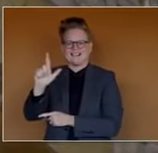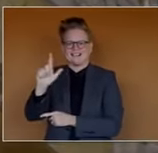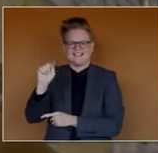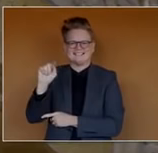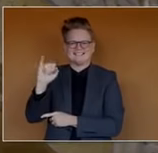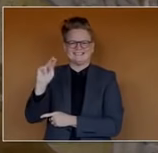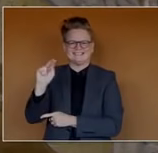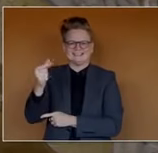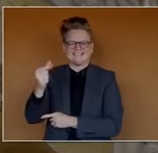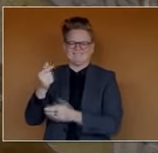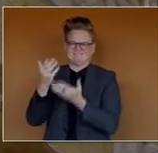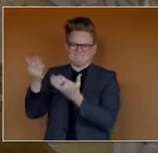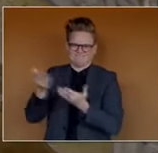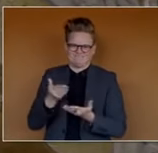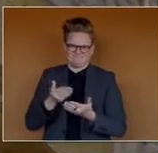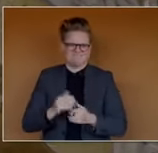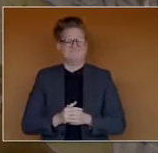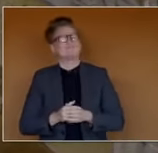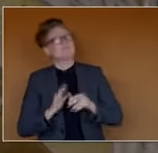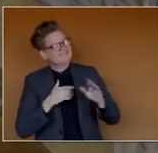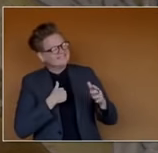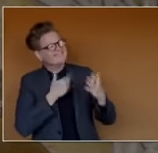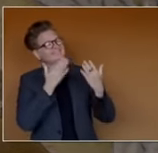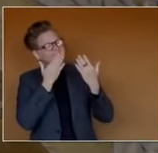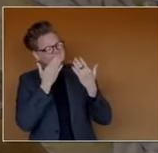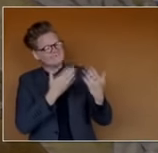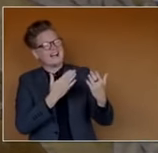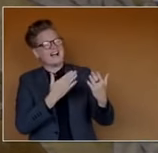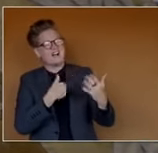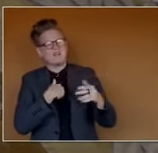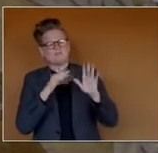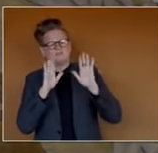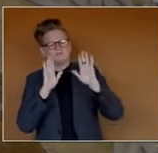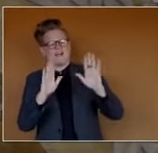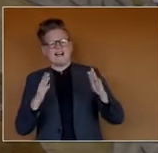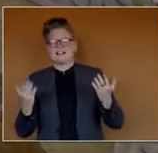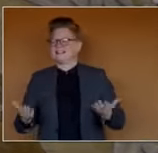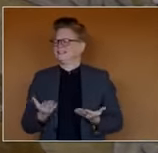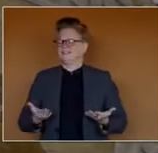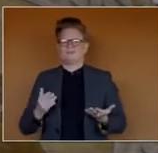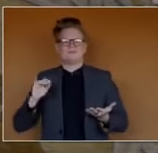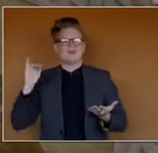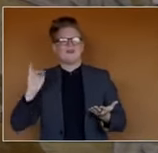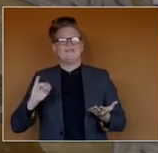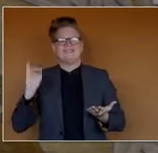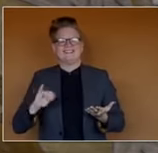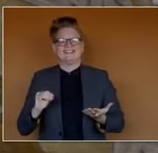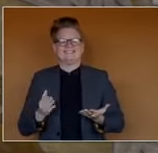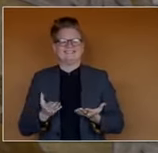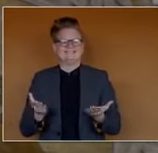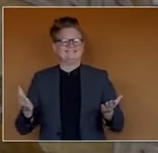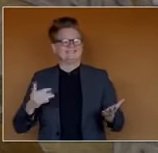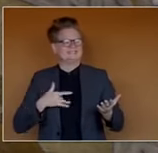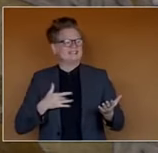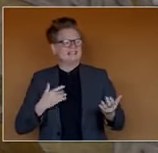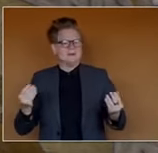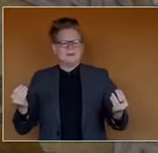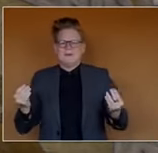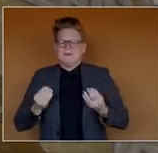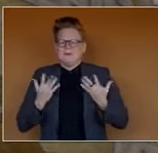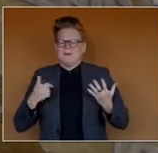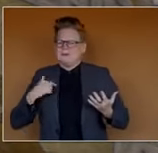Thank you, Mayor Schaaf. It's so great to be in Oakland. It's wonderful to be back at the Unity Council. I think the first time I